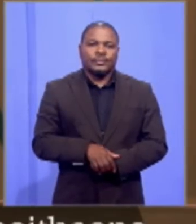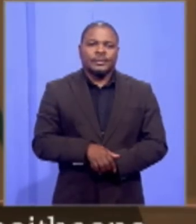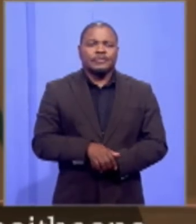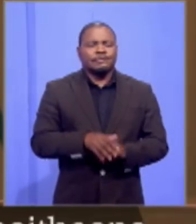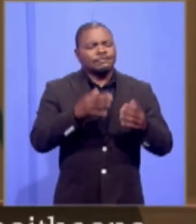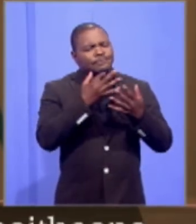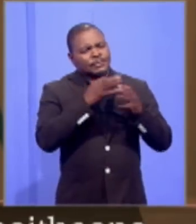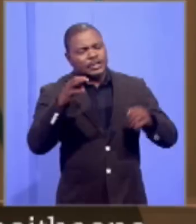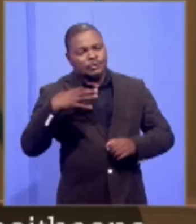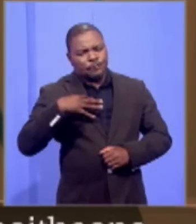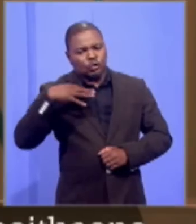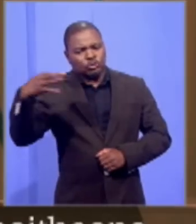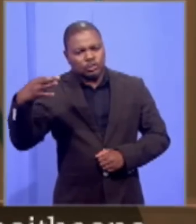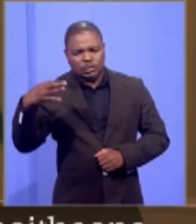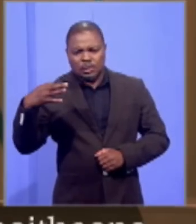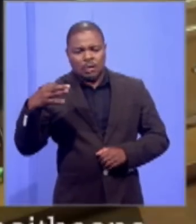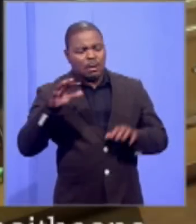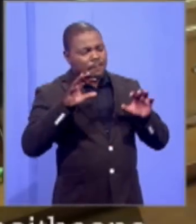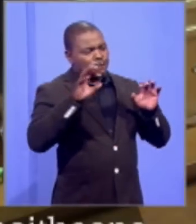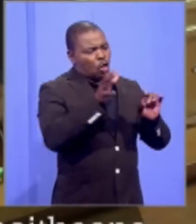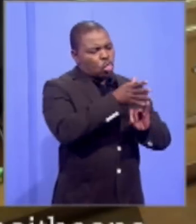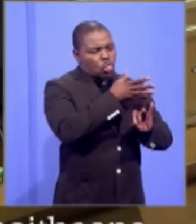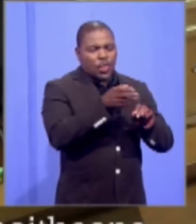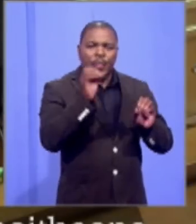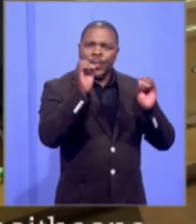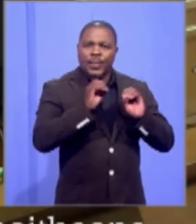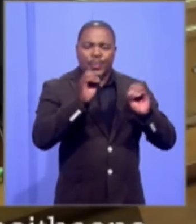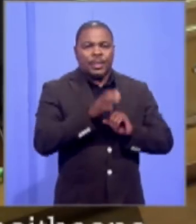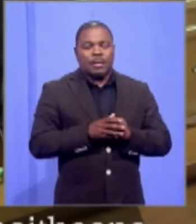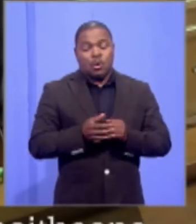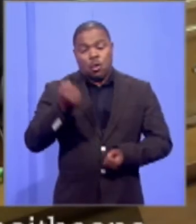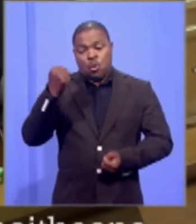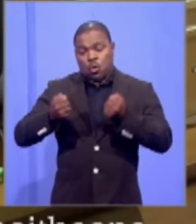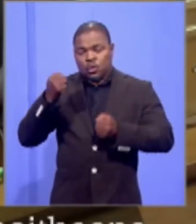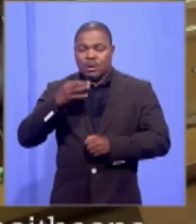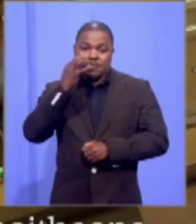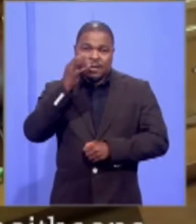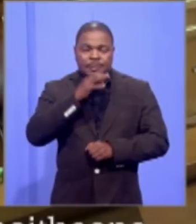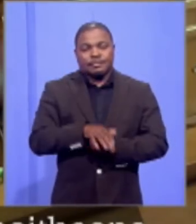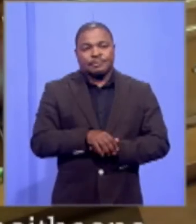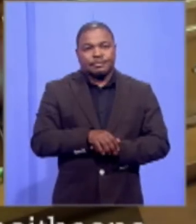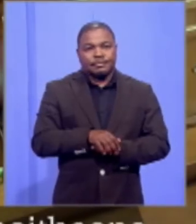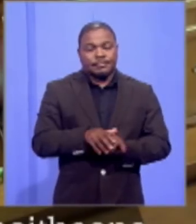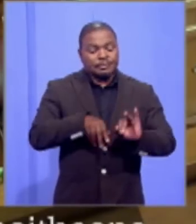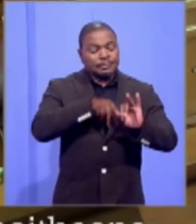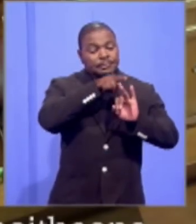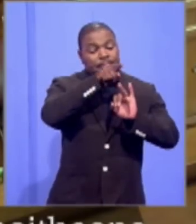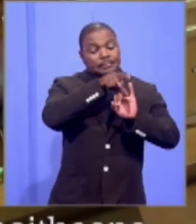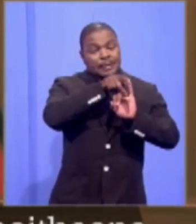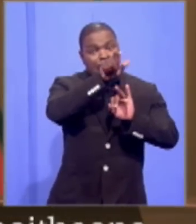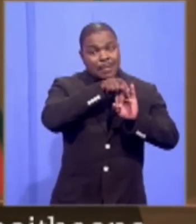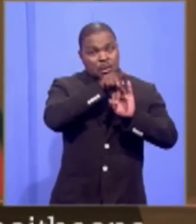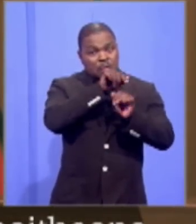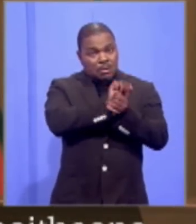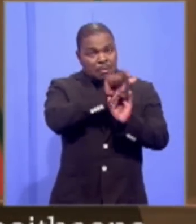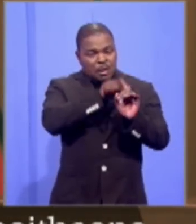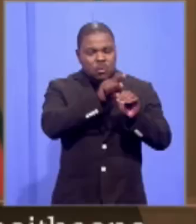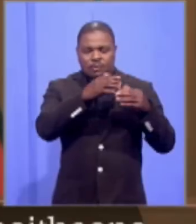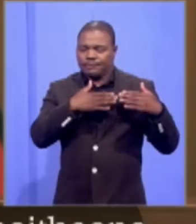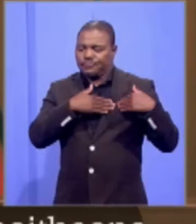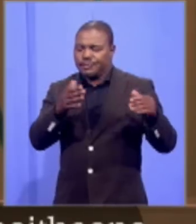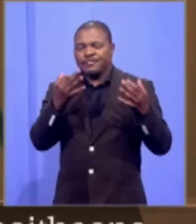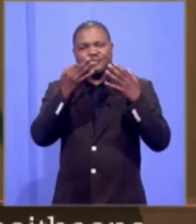Freely and voluntarily without any coercion. Kgorotsheko ya hlotše gore boipolelo bja molatofatšo wa pele bo dirilwe ka bolokologi